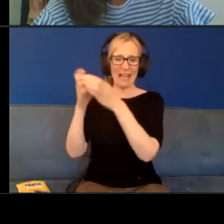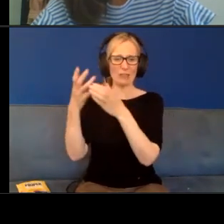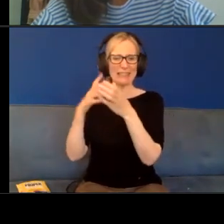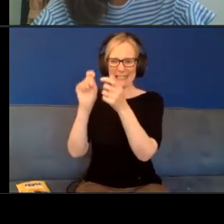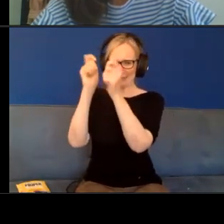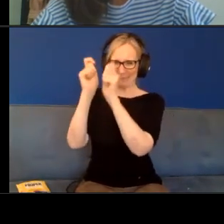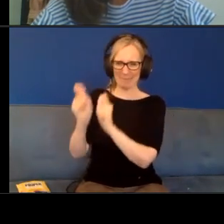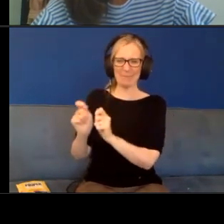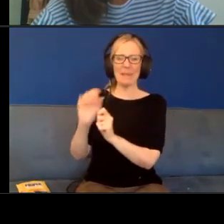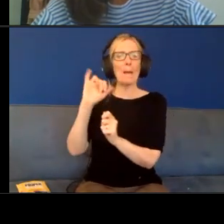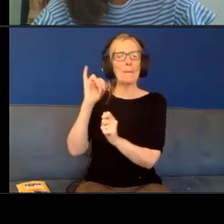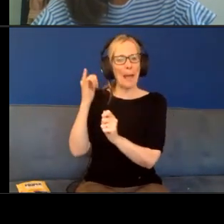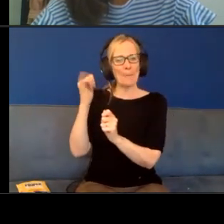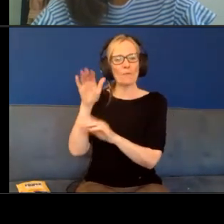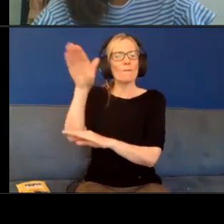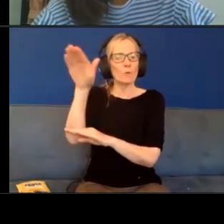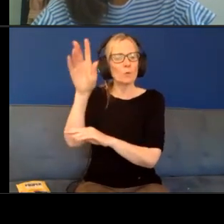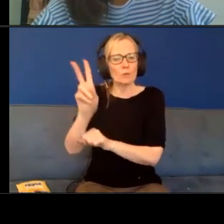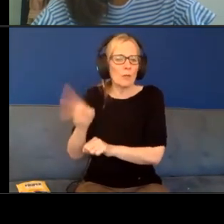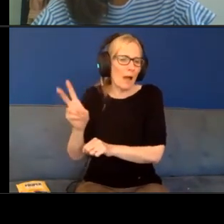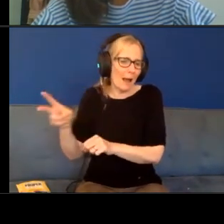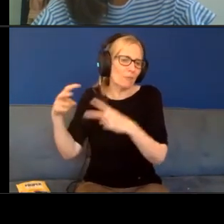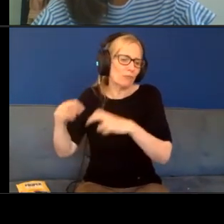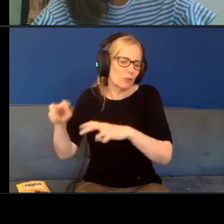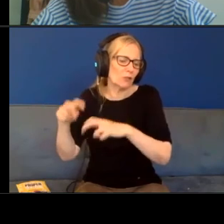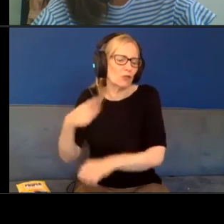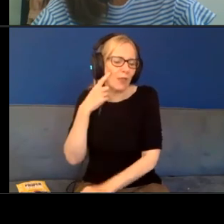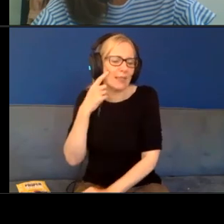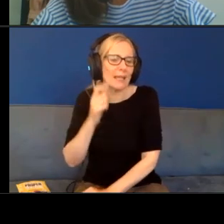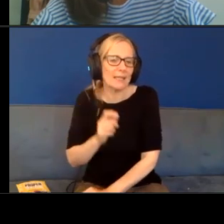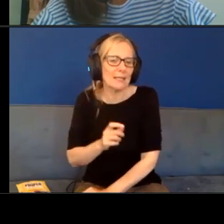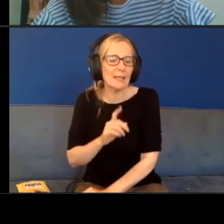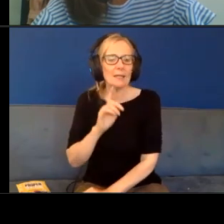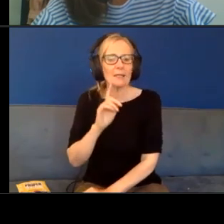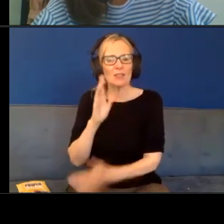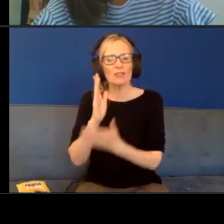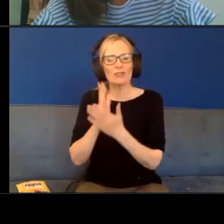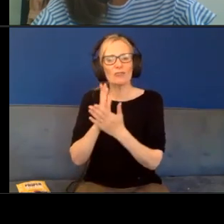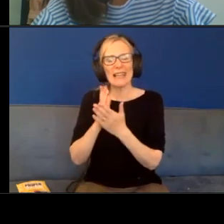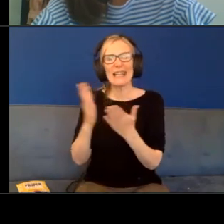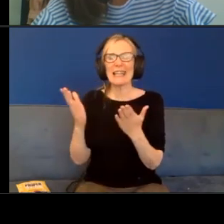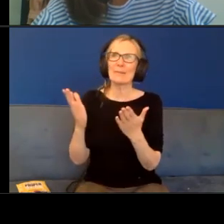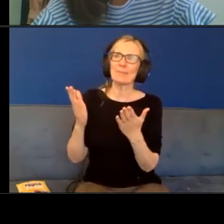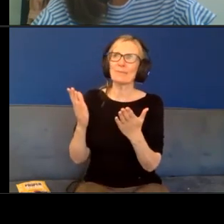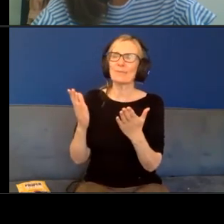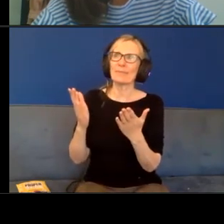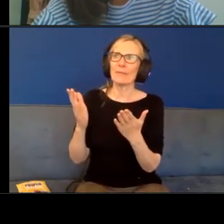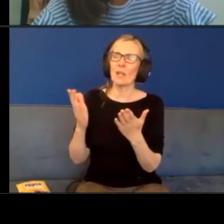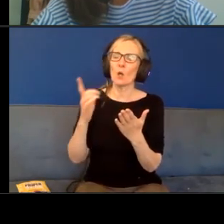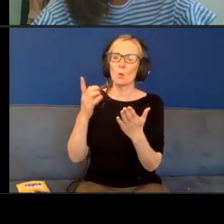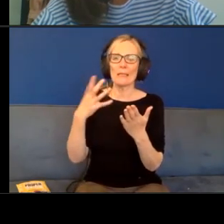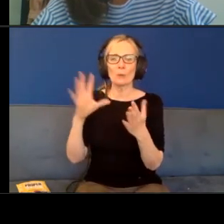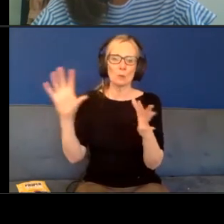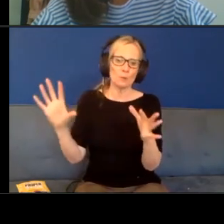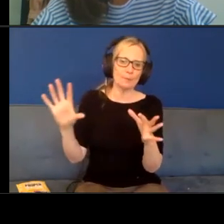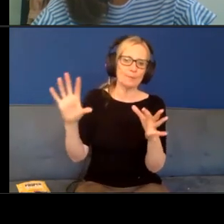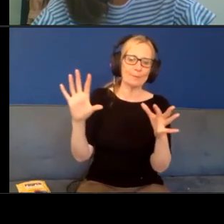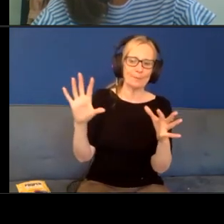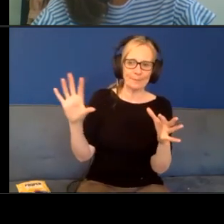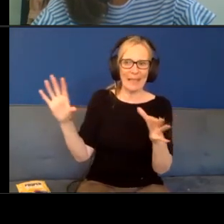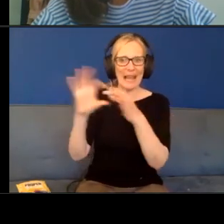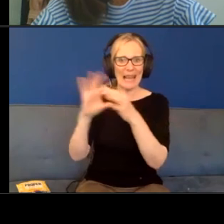if we were ever to do that research again. And in kind of comparison, in conjunction with disabled people, kind